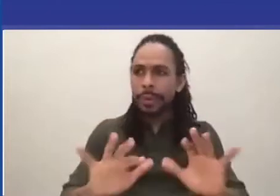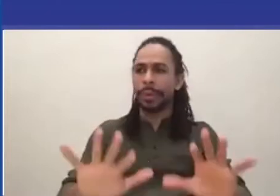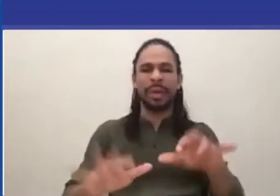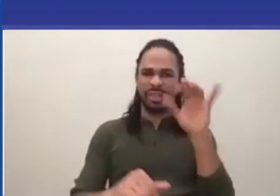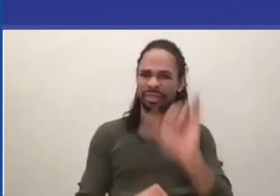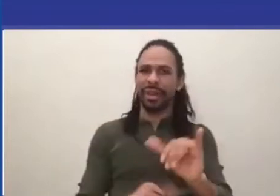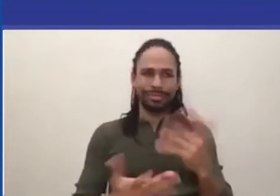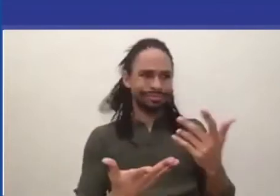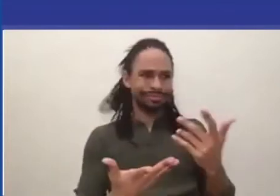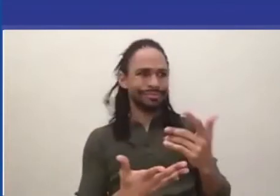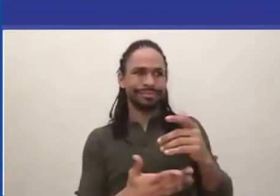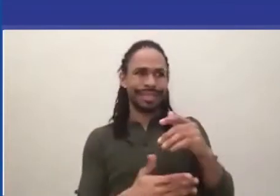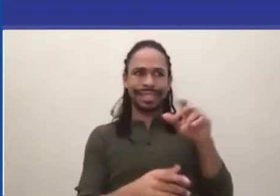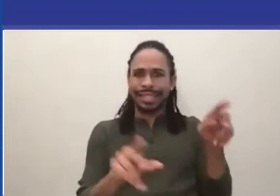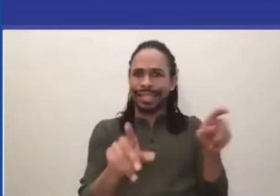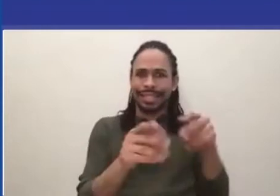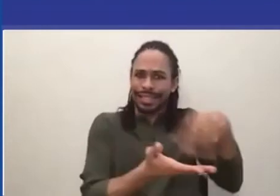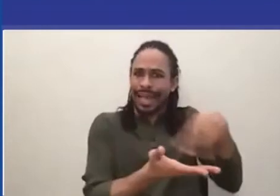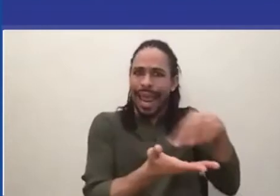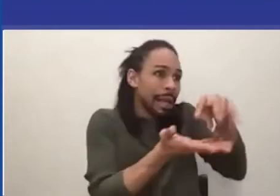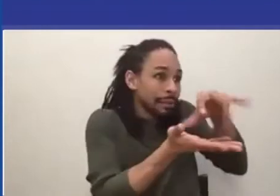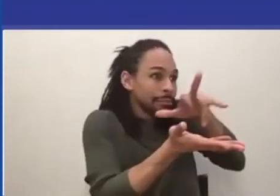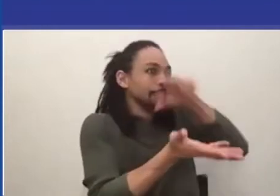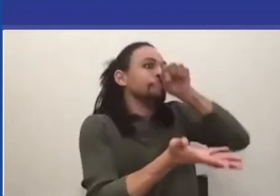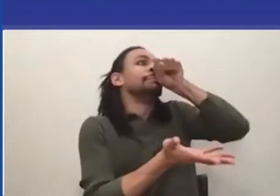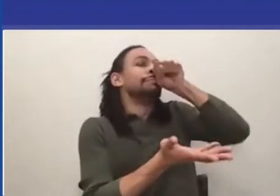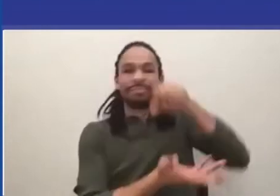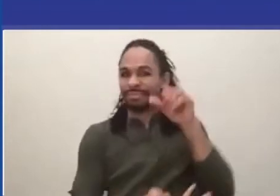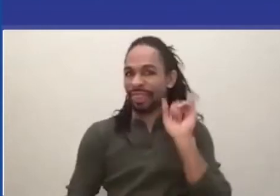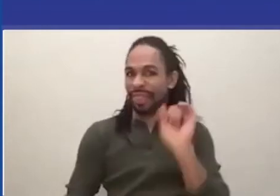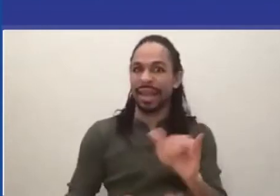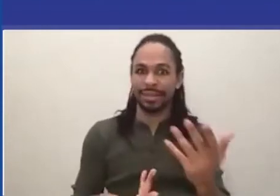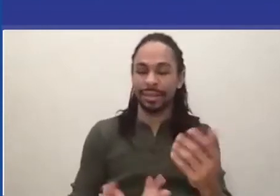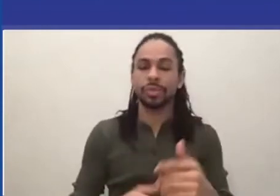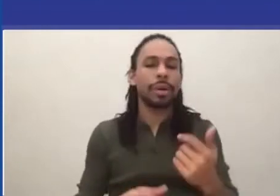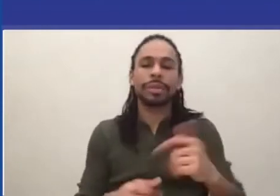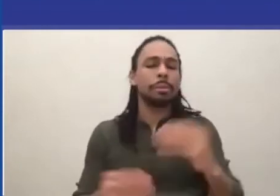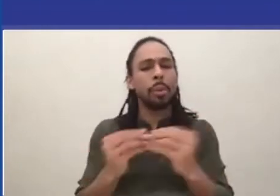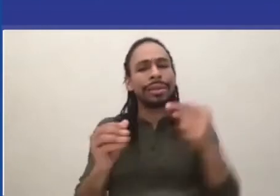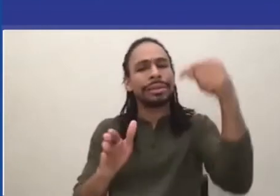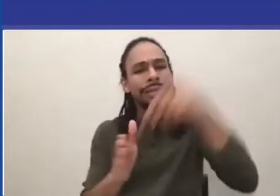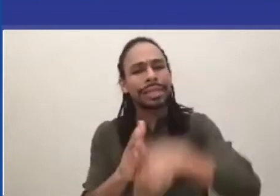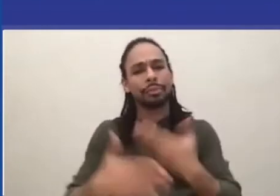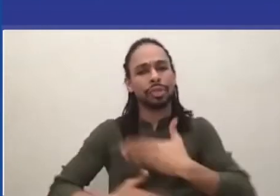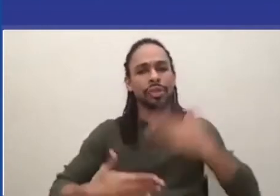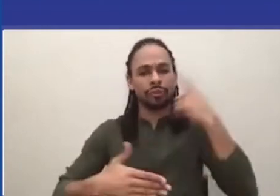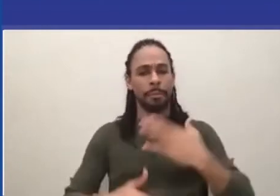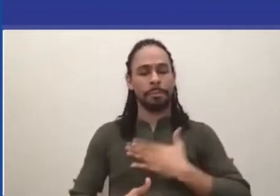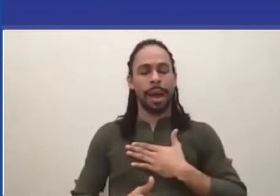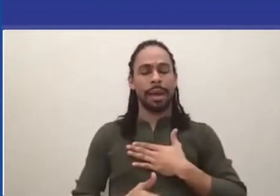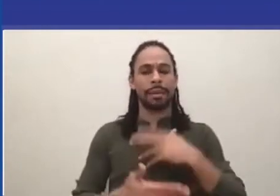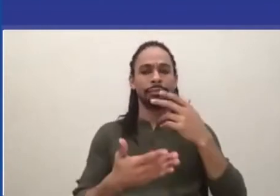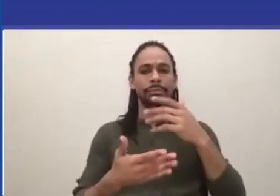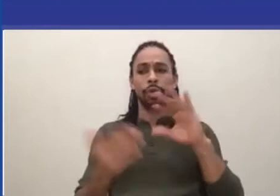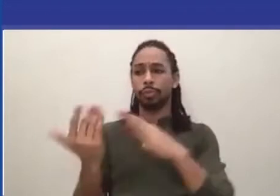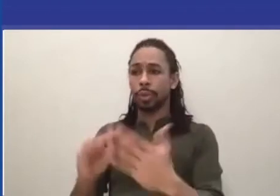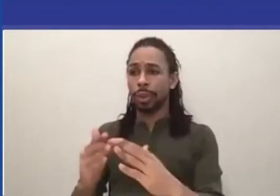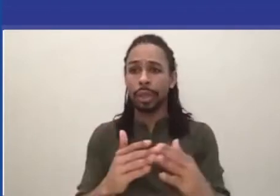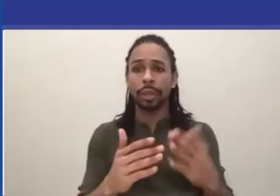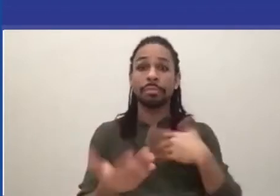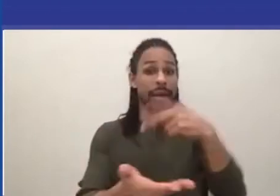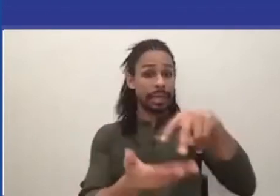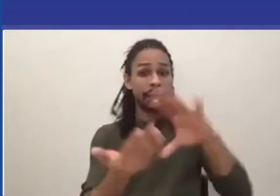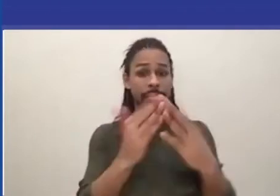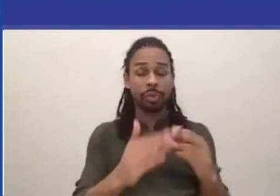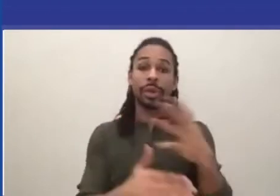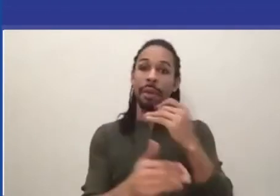deepening of the appreciation from my community, not just my direct dance community, but also my greater community, about the value and